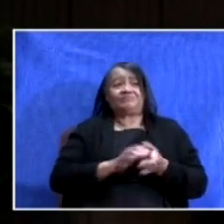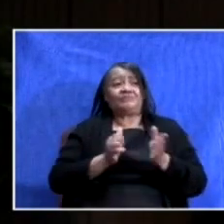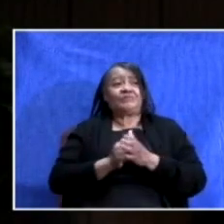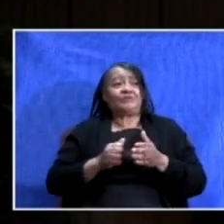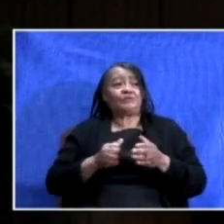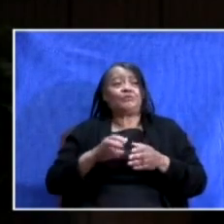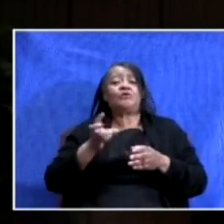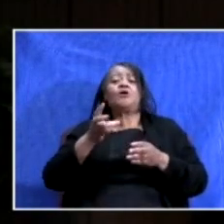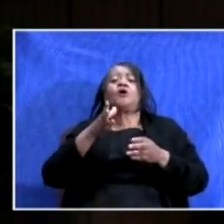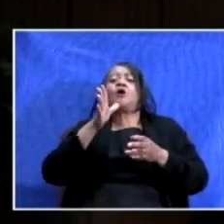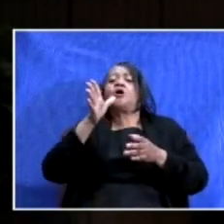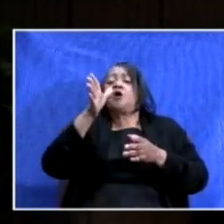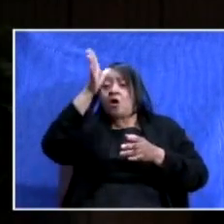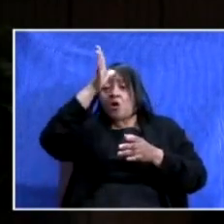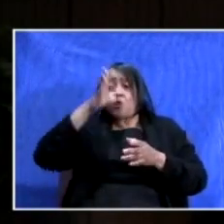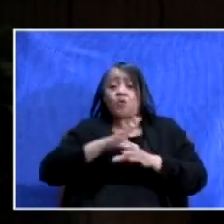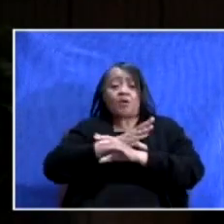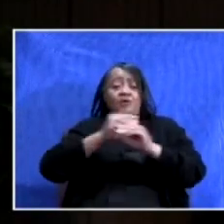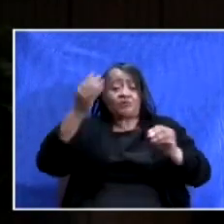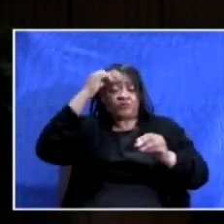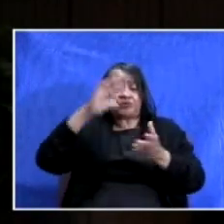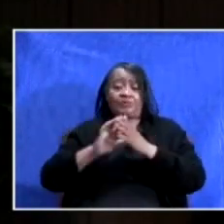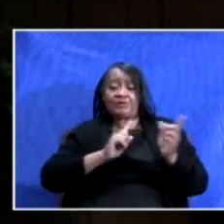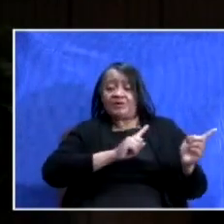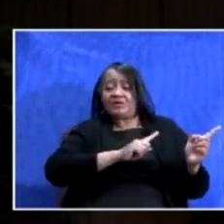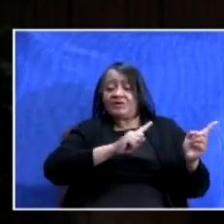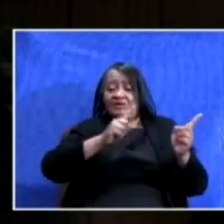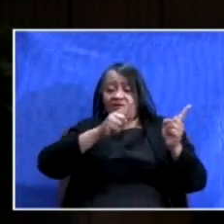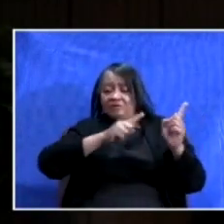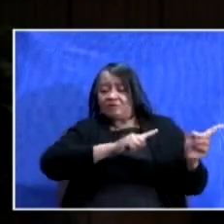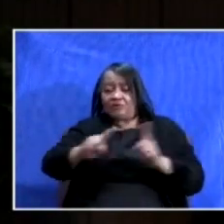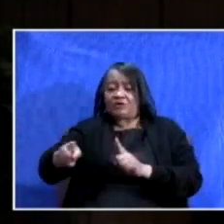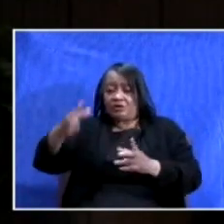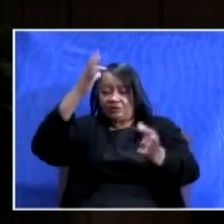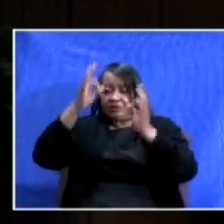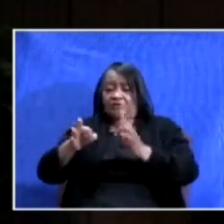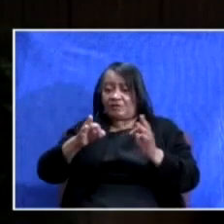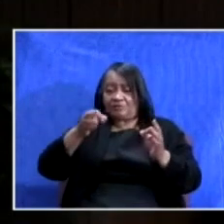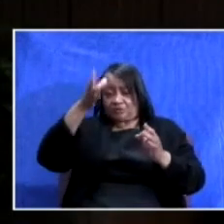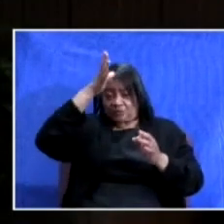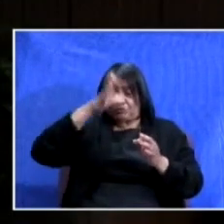A widow of that city came to him